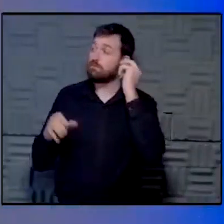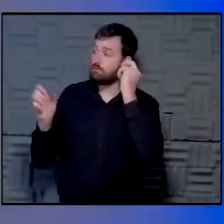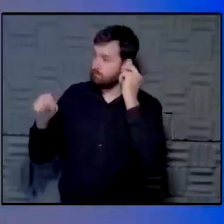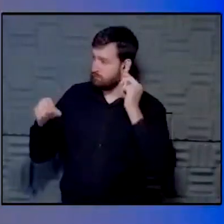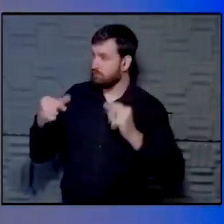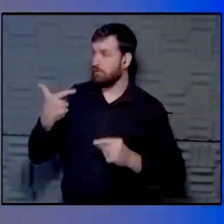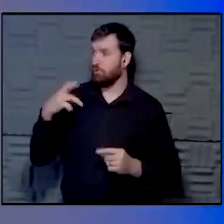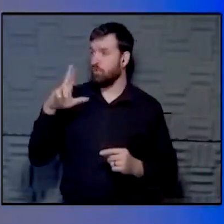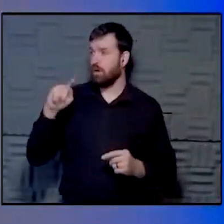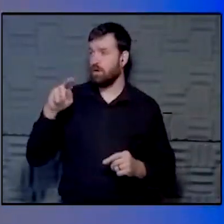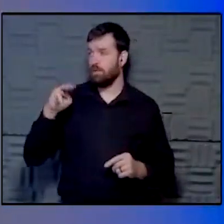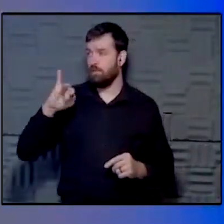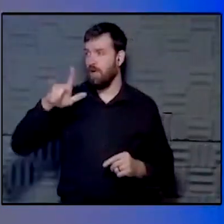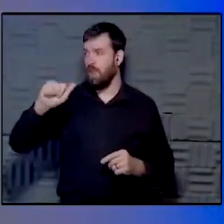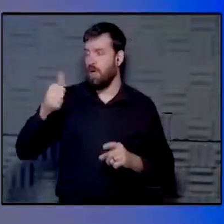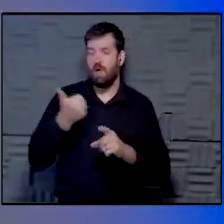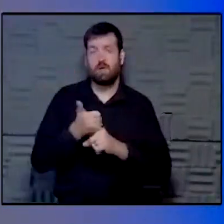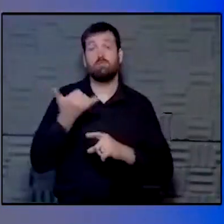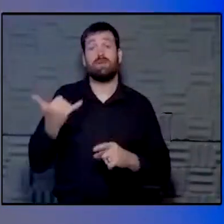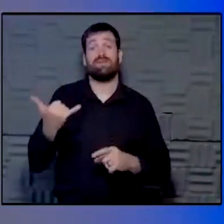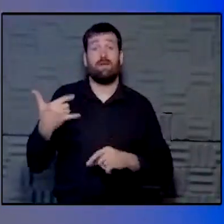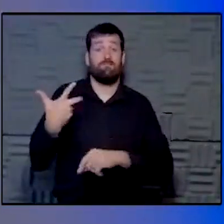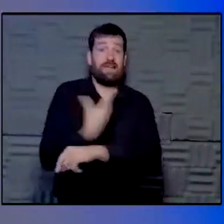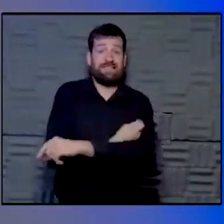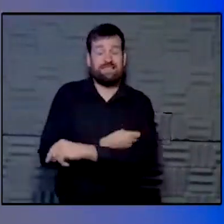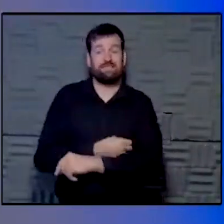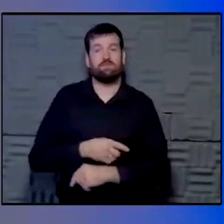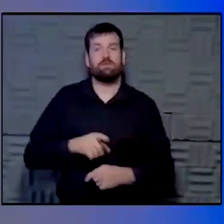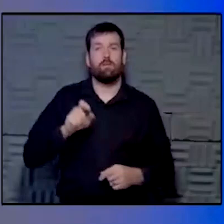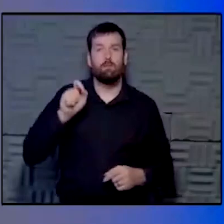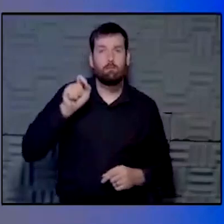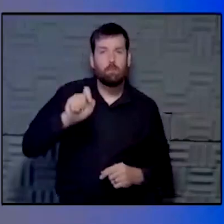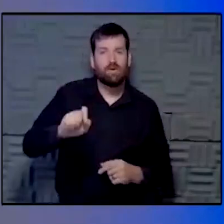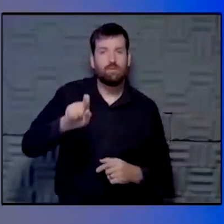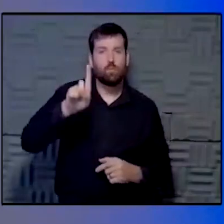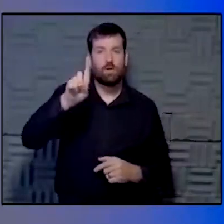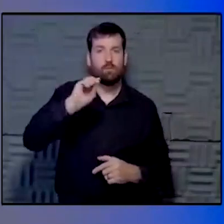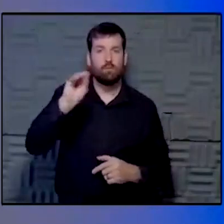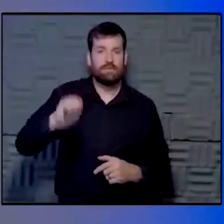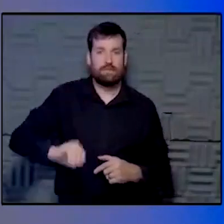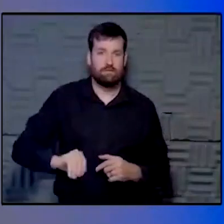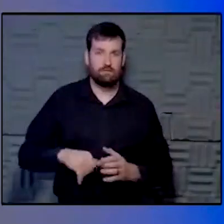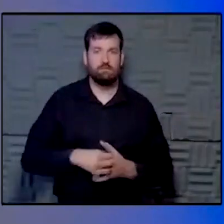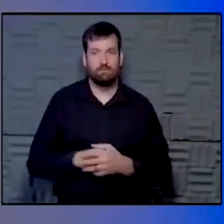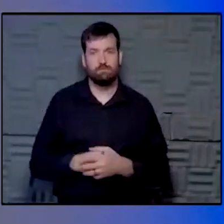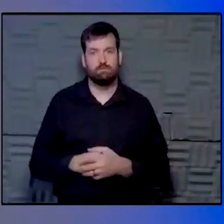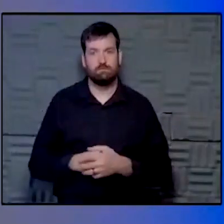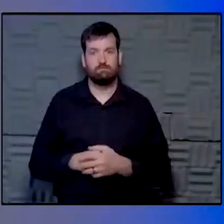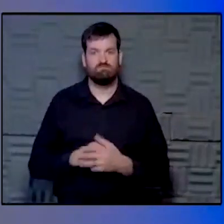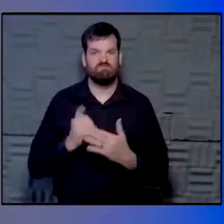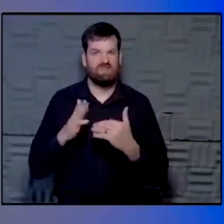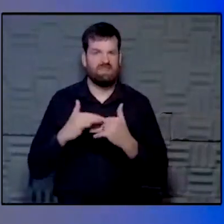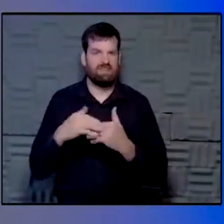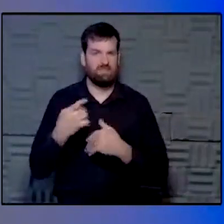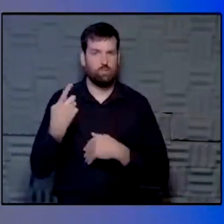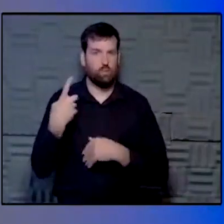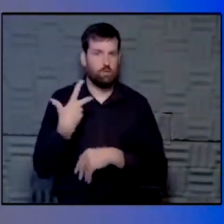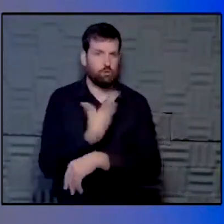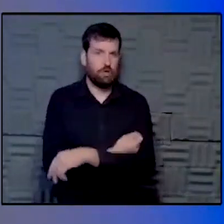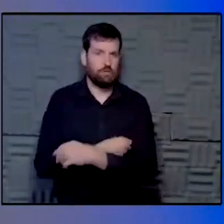the vaccine rate was 0.1% of their population having at least one shot.